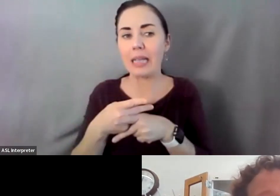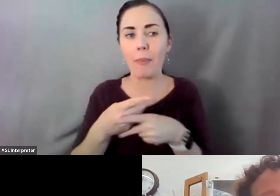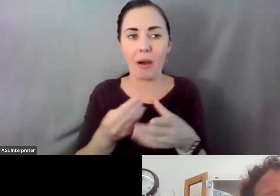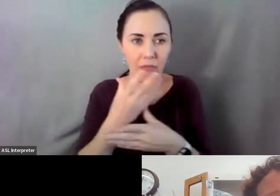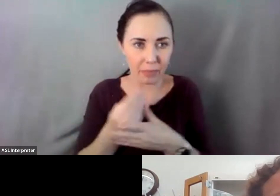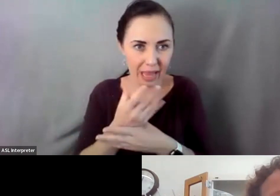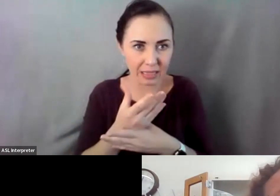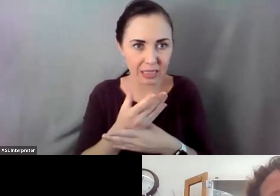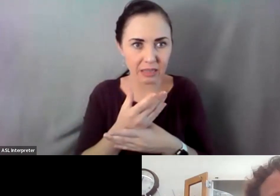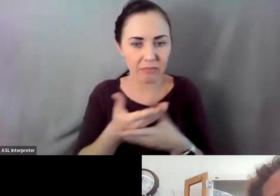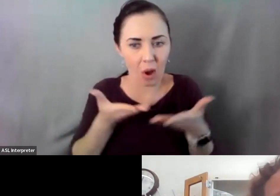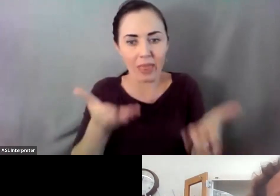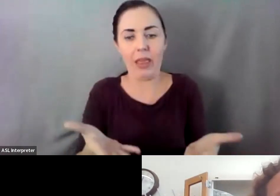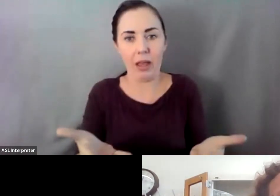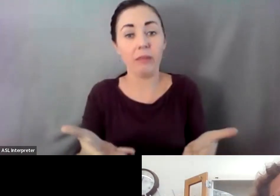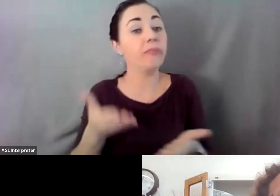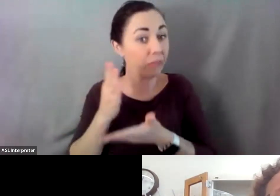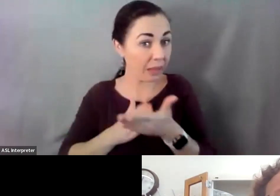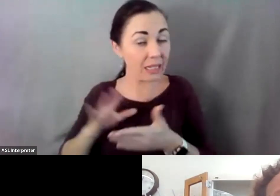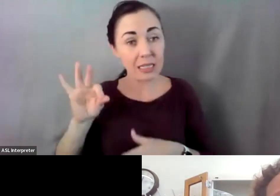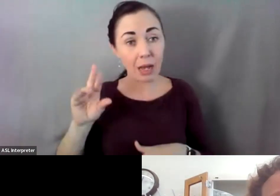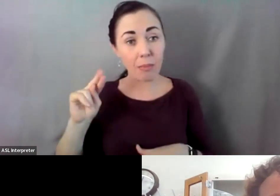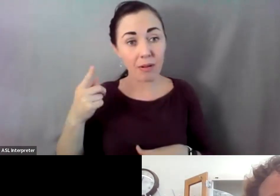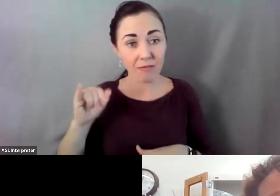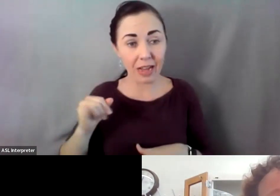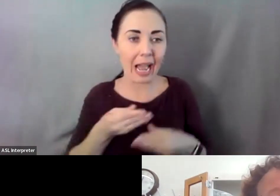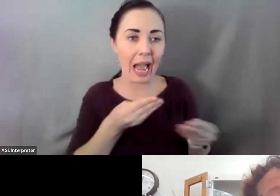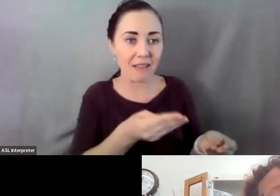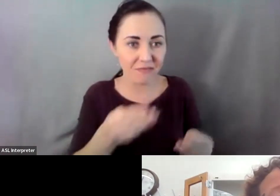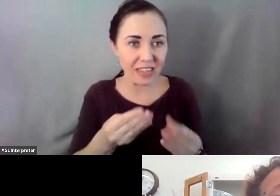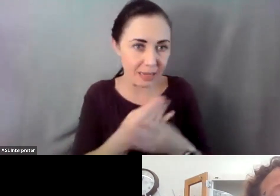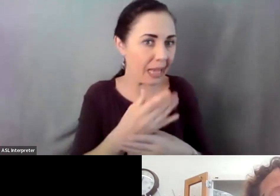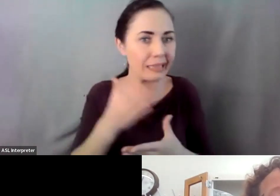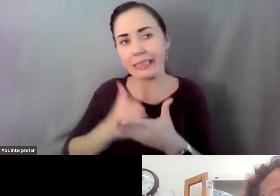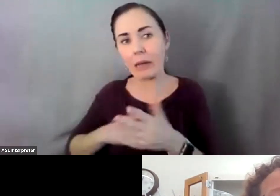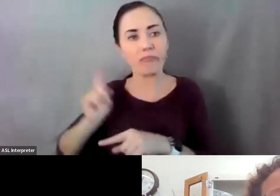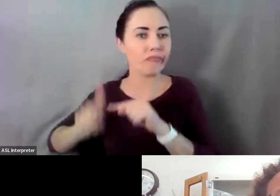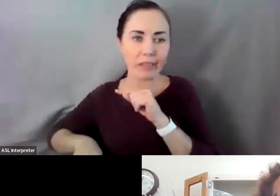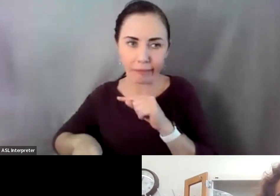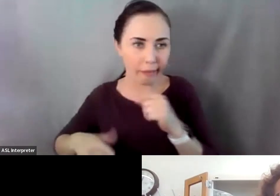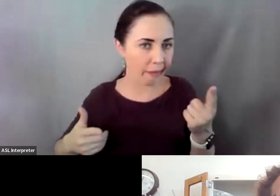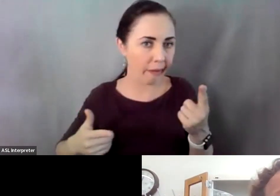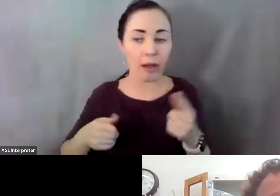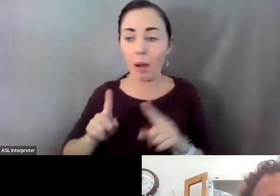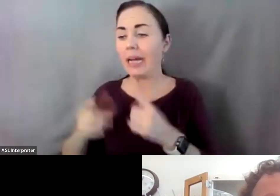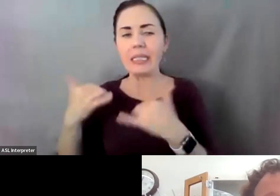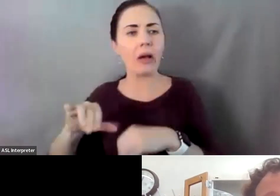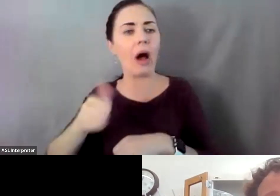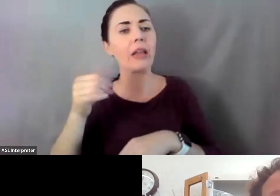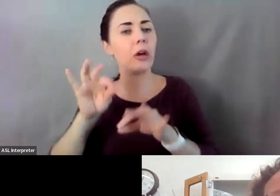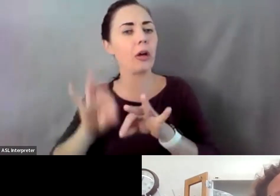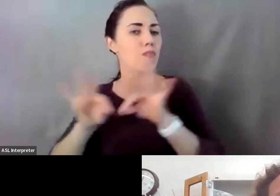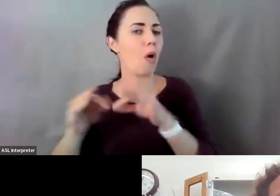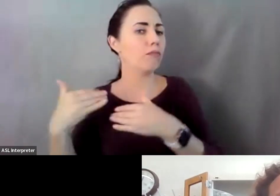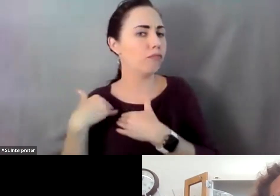feed plants. Other fungi don't feed plants, but they still do important things. Some of them decompose or break down